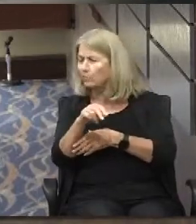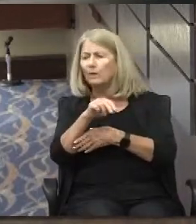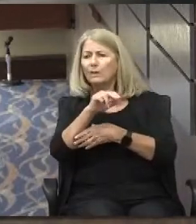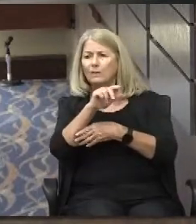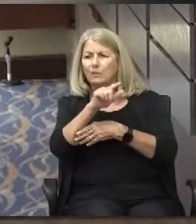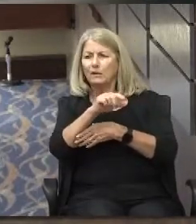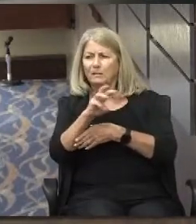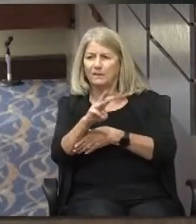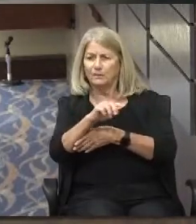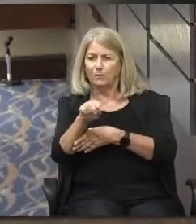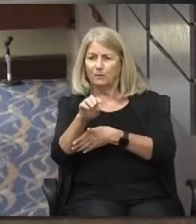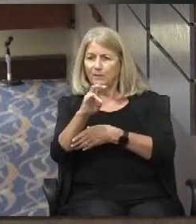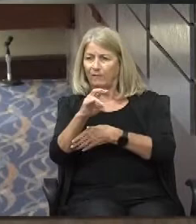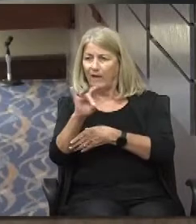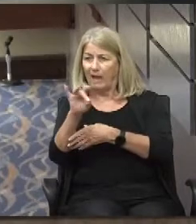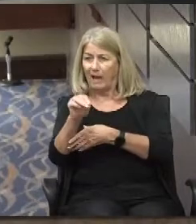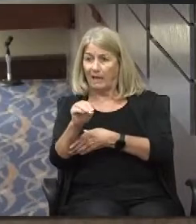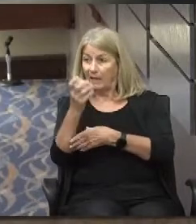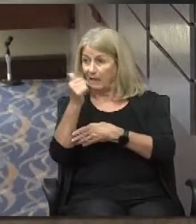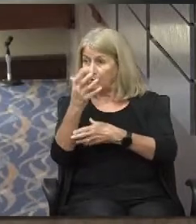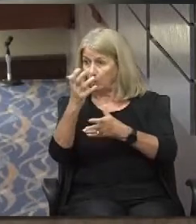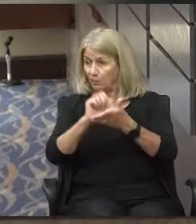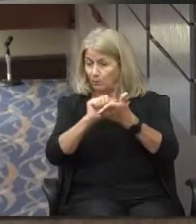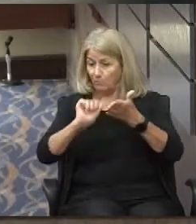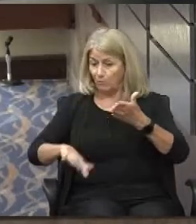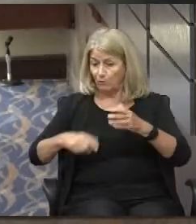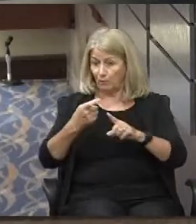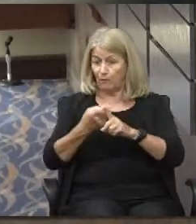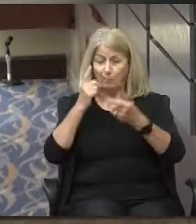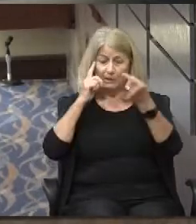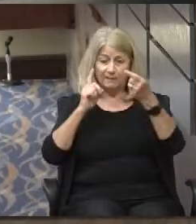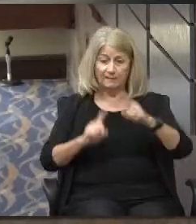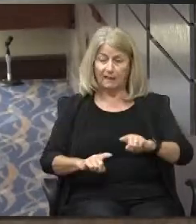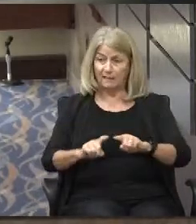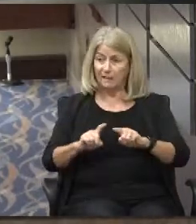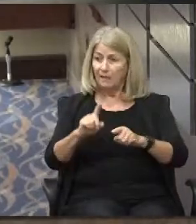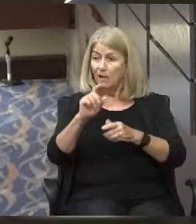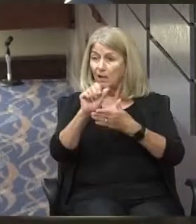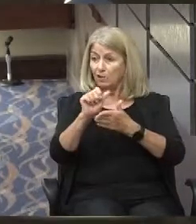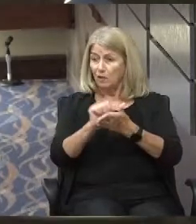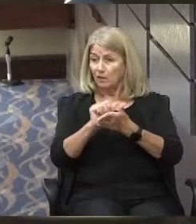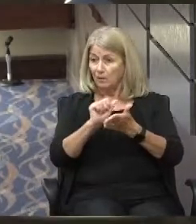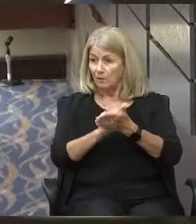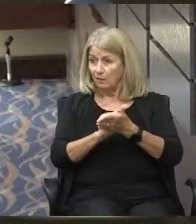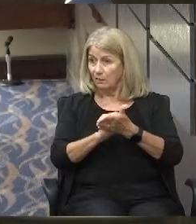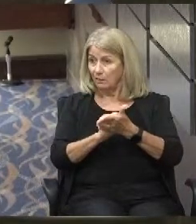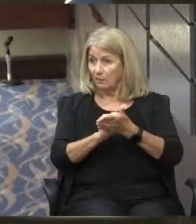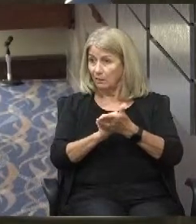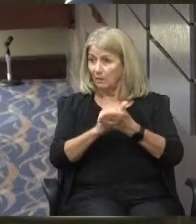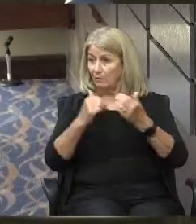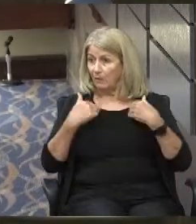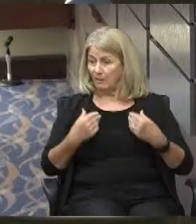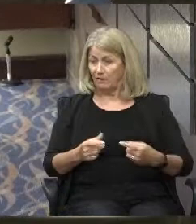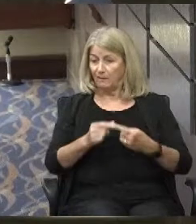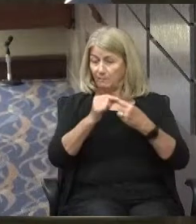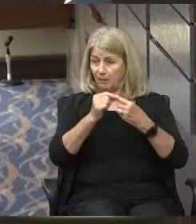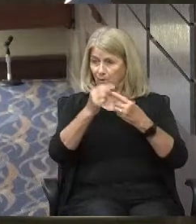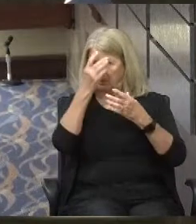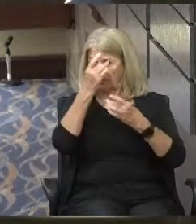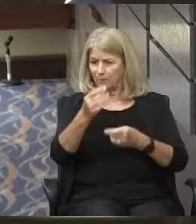any items council would like to remove from the consent agenda? And we have a affidavit of substantial interest on